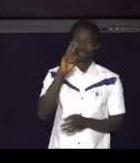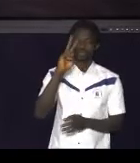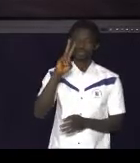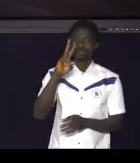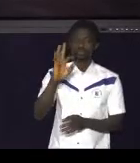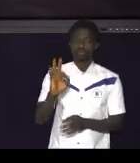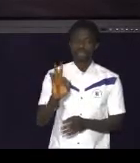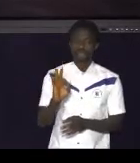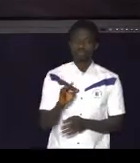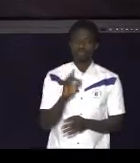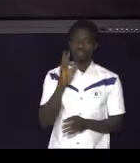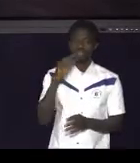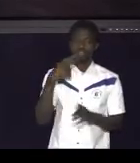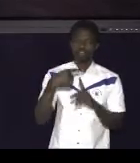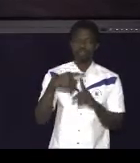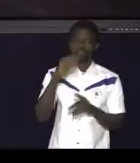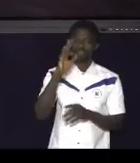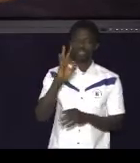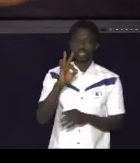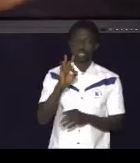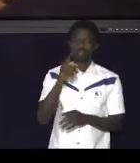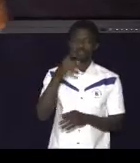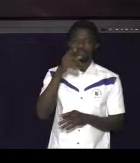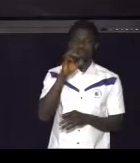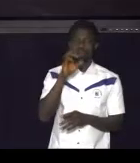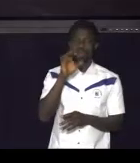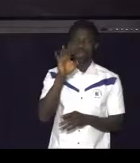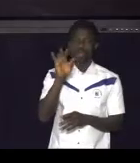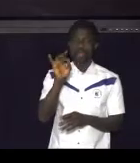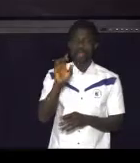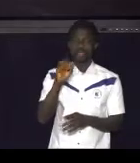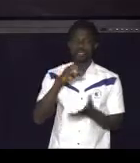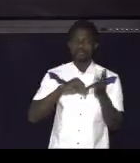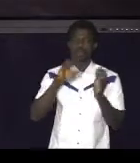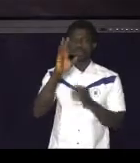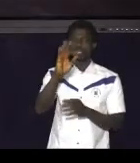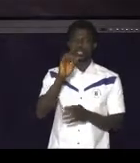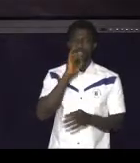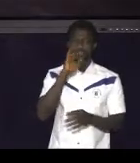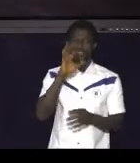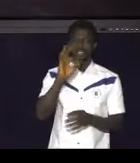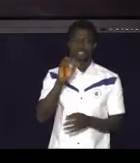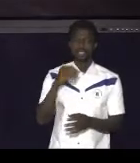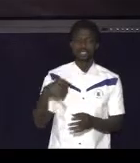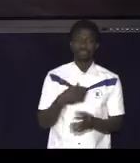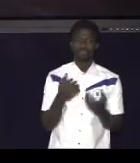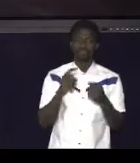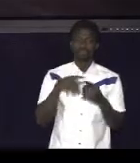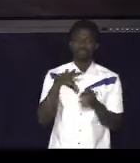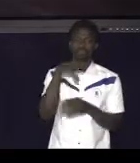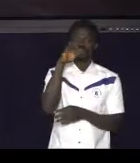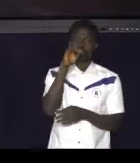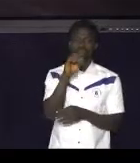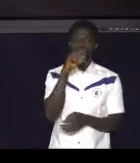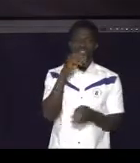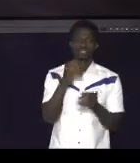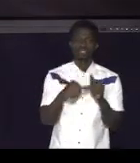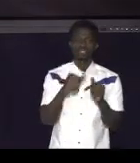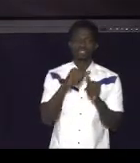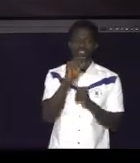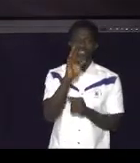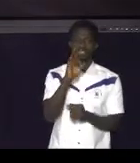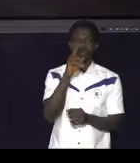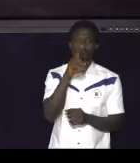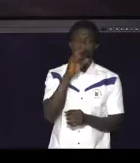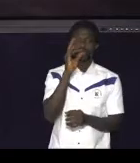plus F is 2F, 180 minus 90 is 90. But we want to find each F. Two of the F's gives us 90. So one F